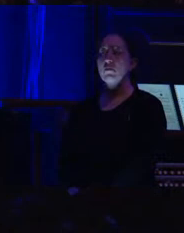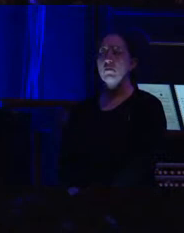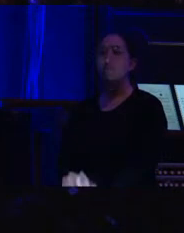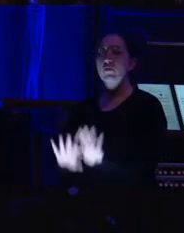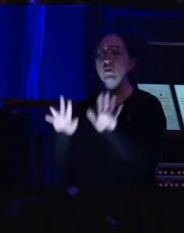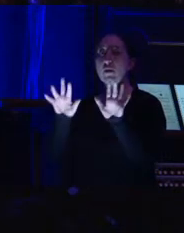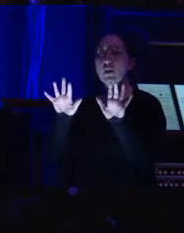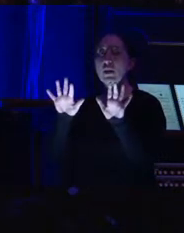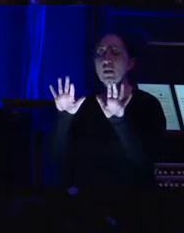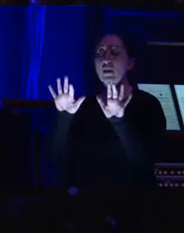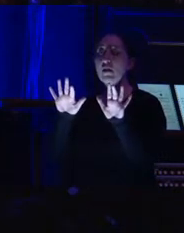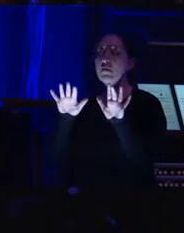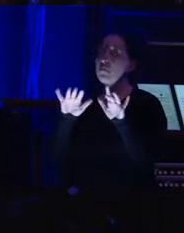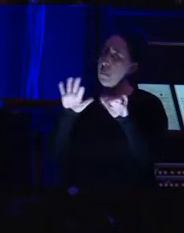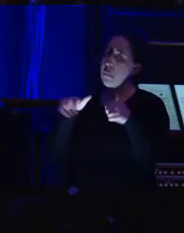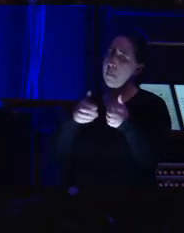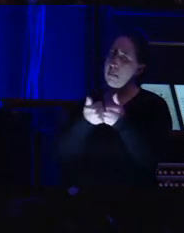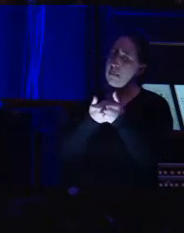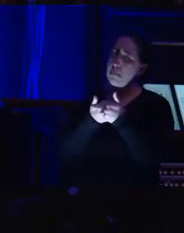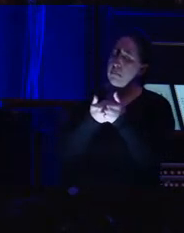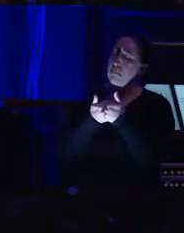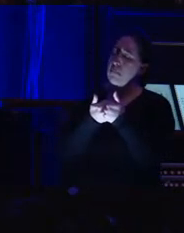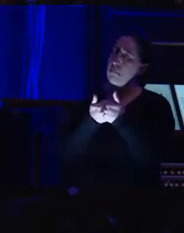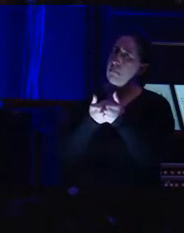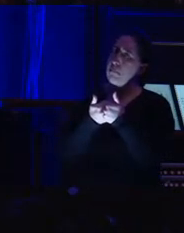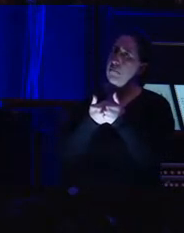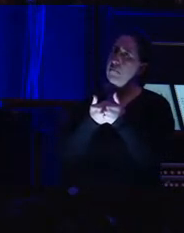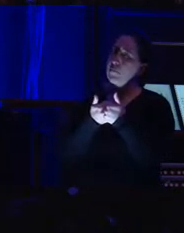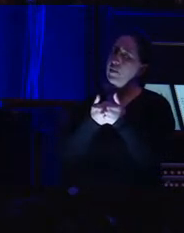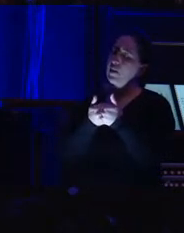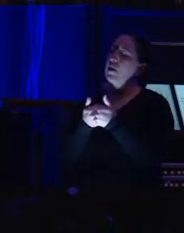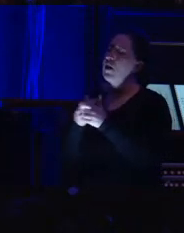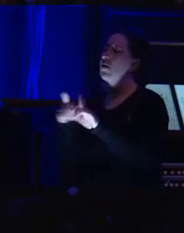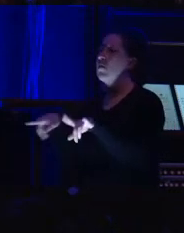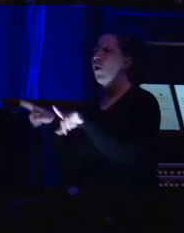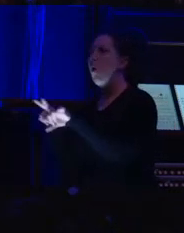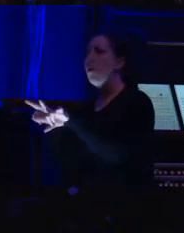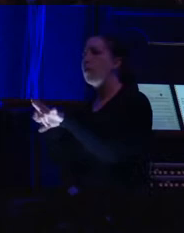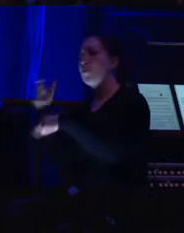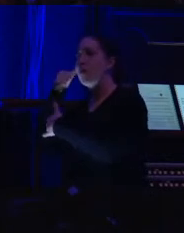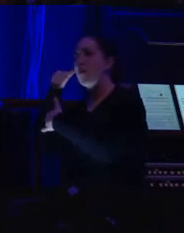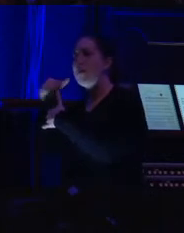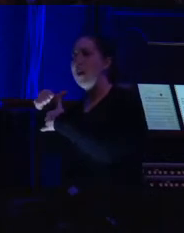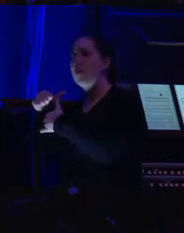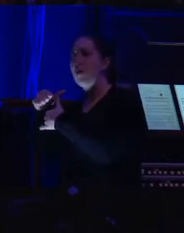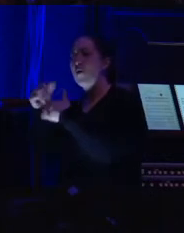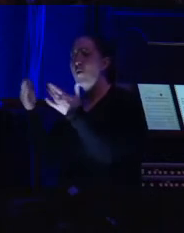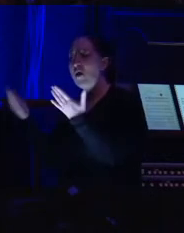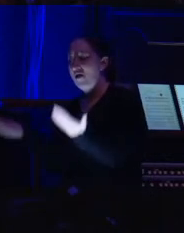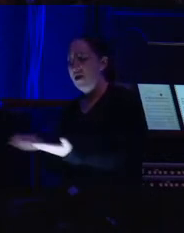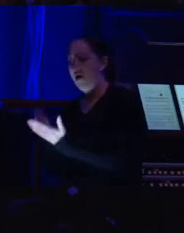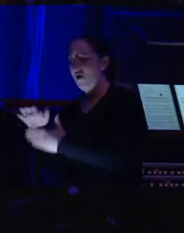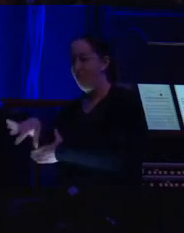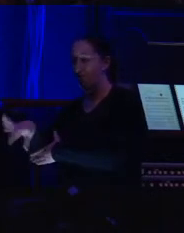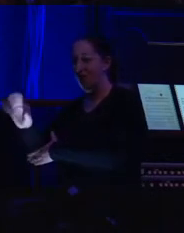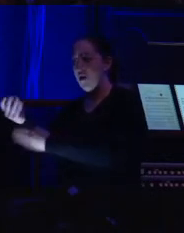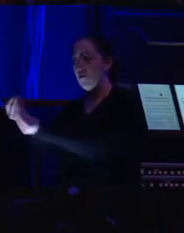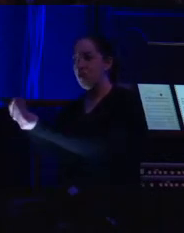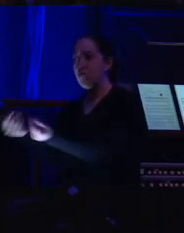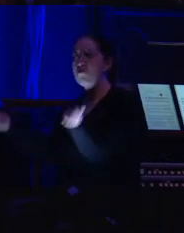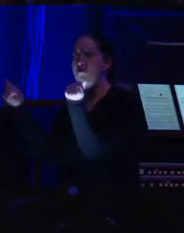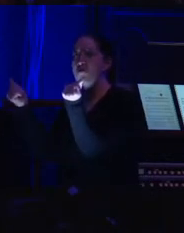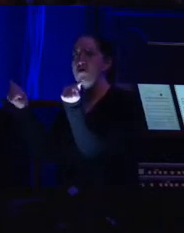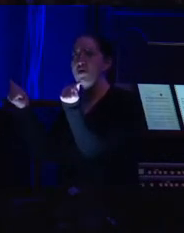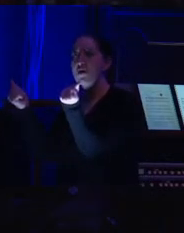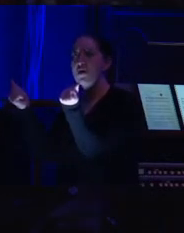Challenges notwithstanding, let's remember that we are here to find solutions. For it was here